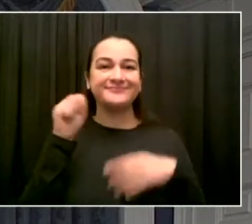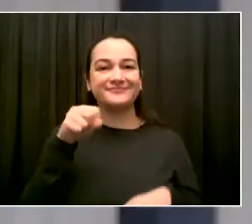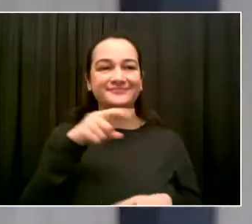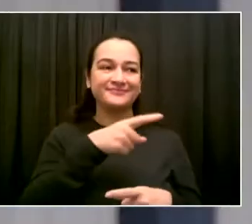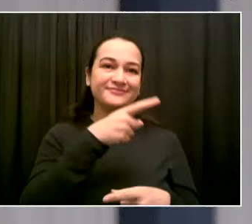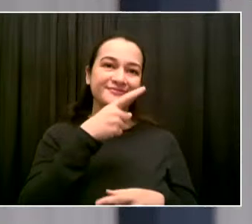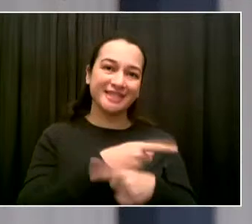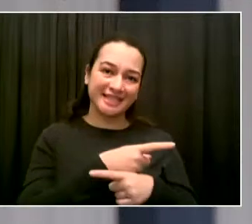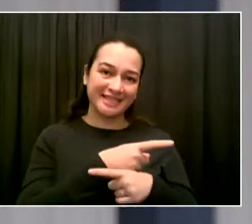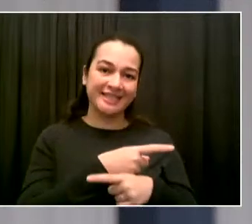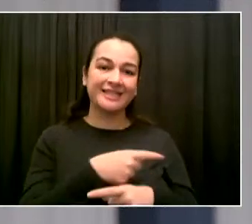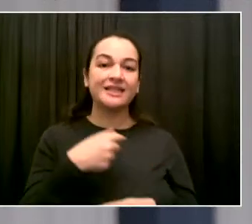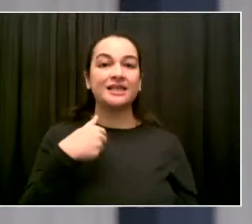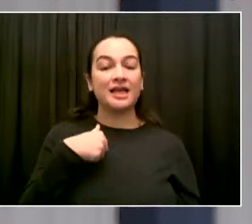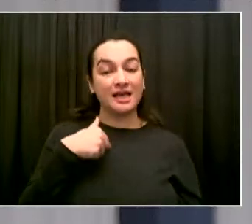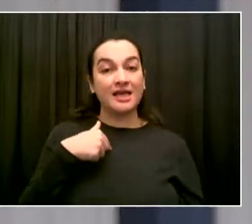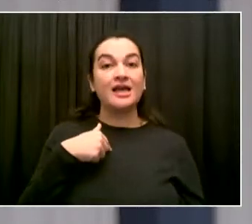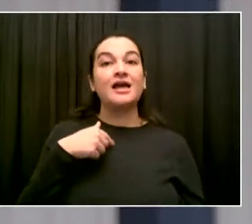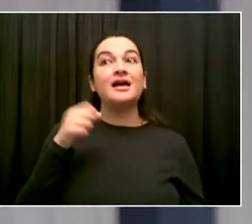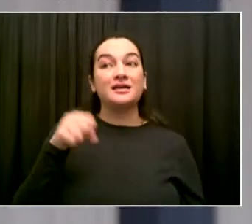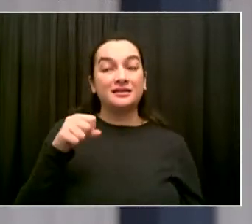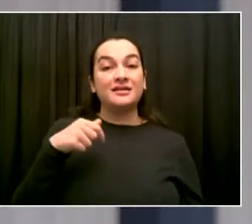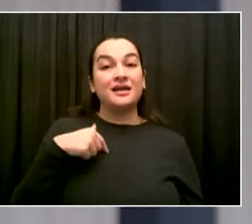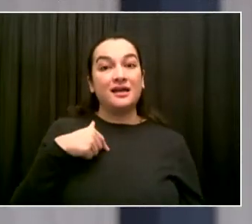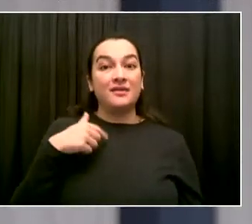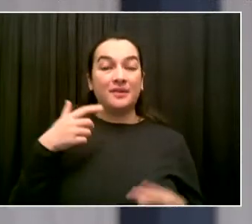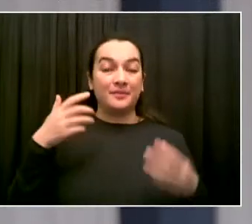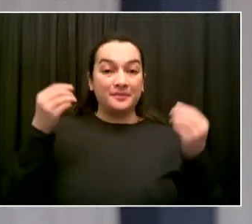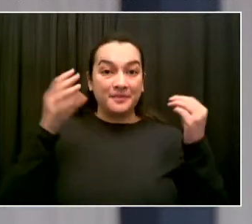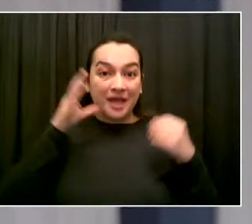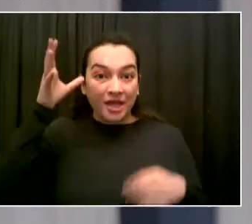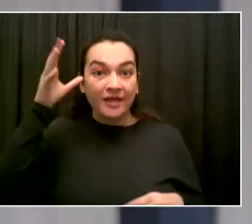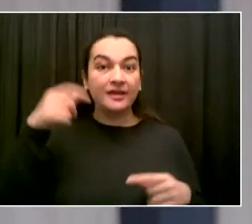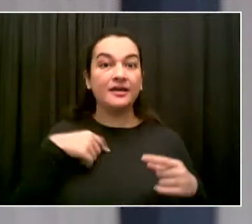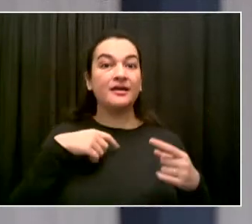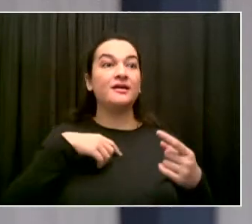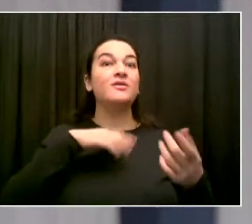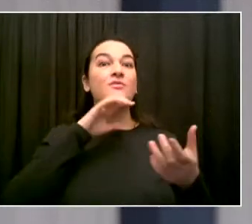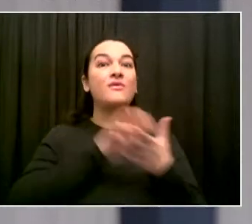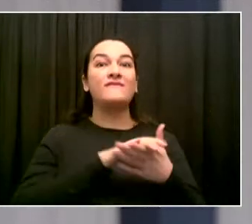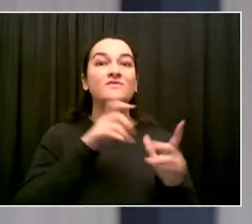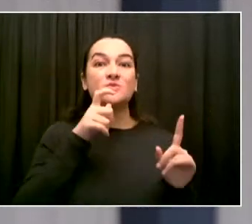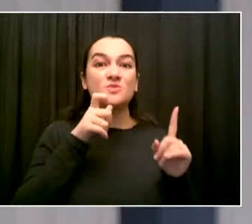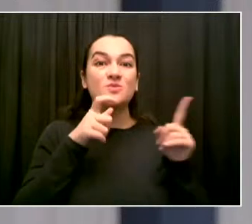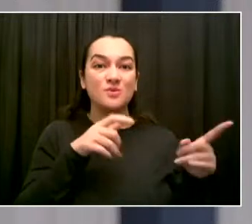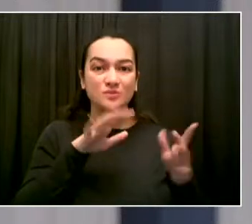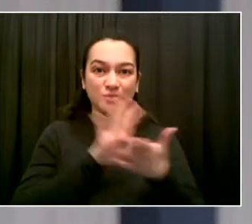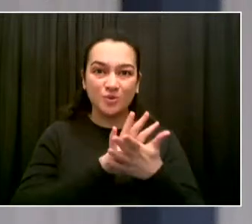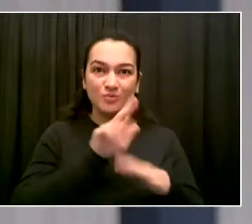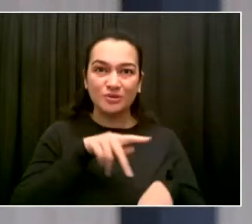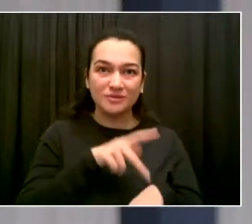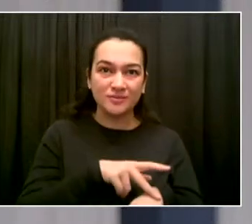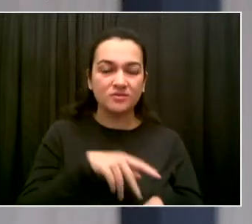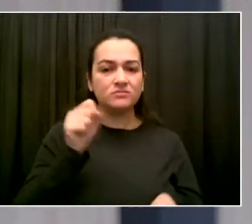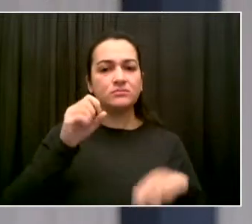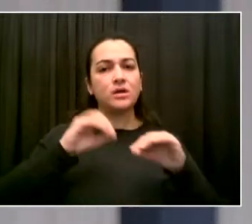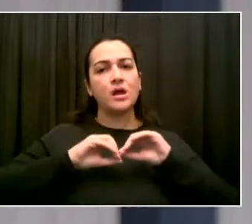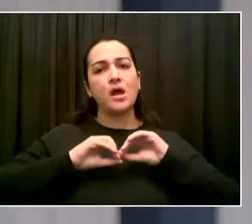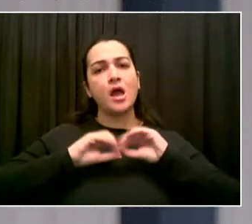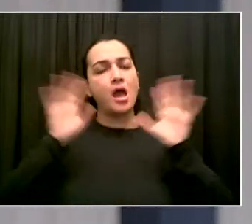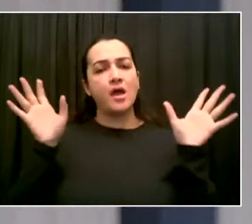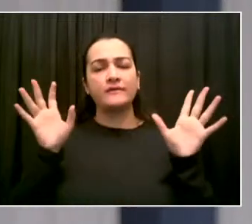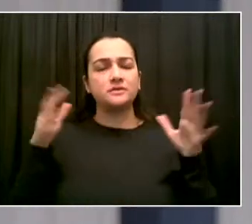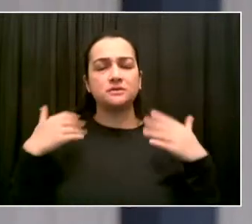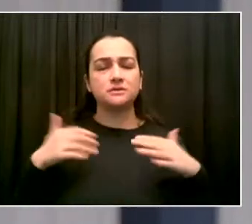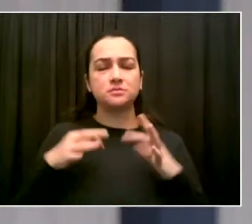an educator, there's nothing more important to me than keeping our youngest New Yorkers safe. As long as COVID